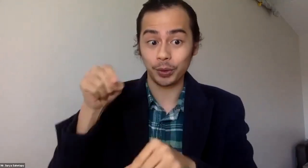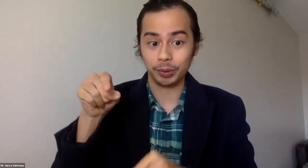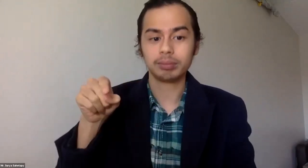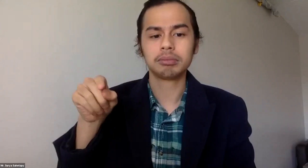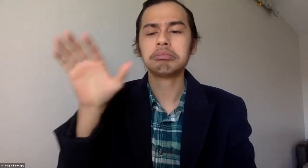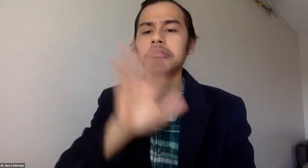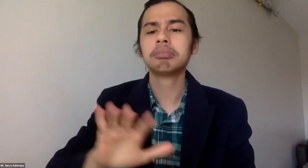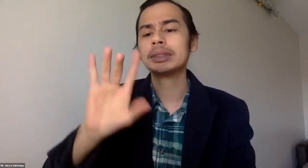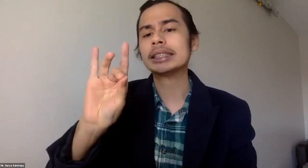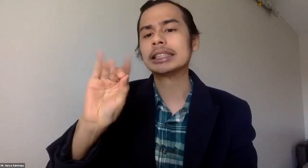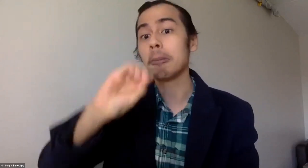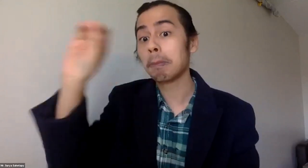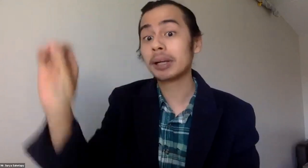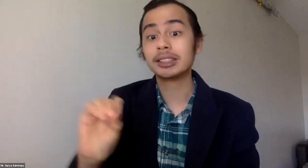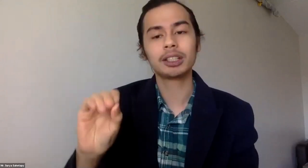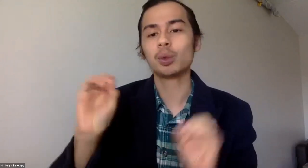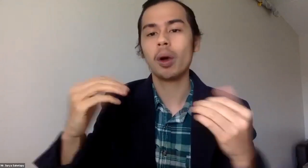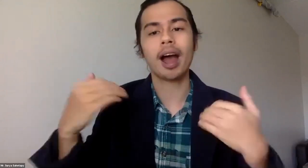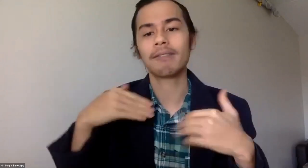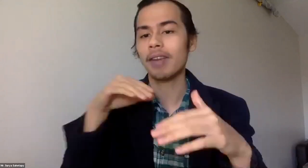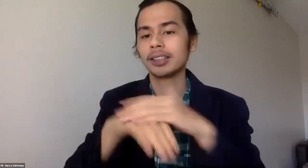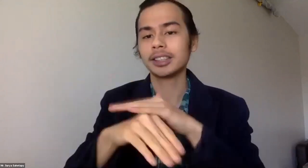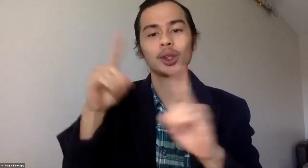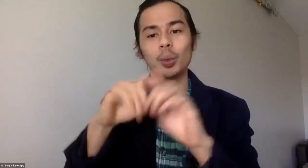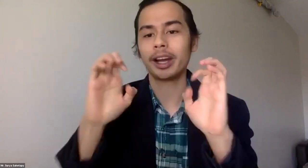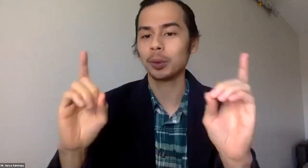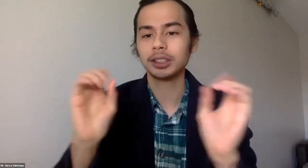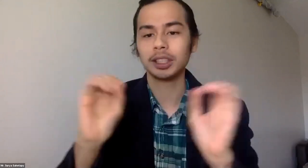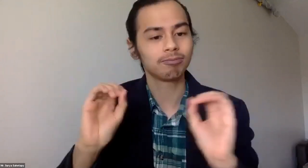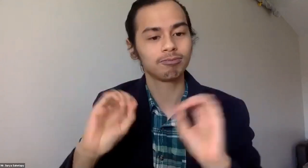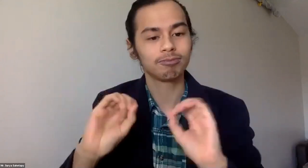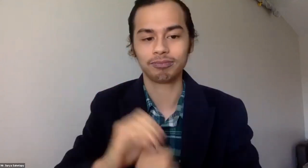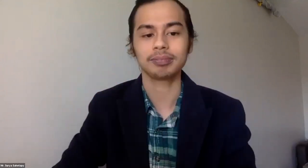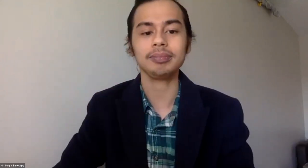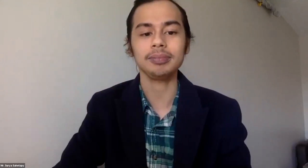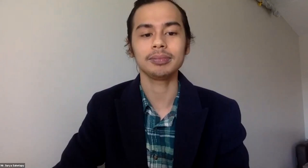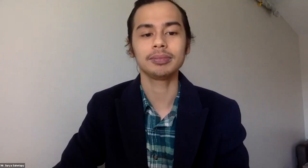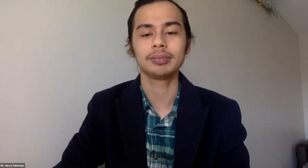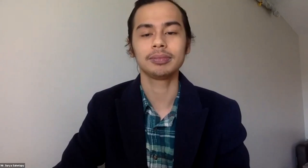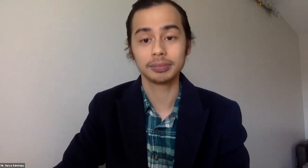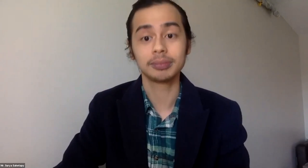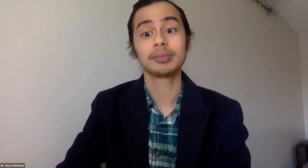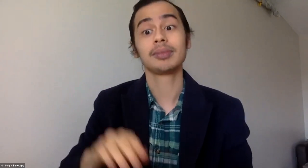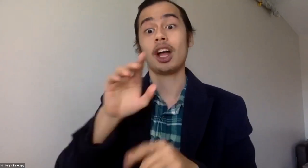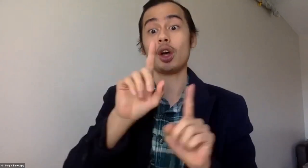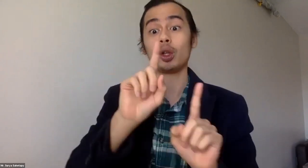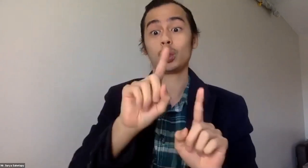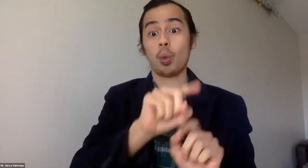32 million deaf children in the world. And roughly 80% of those children have no access to education at